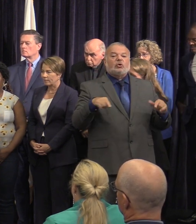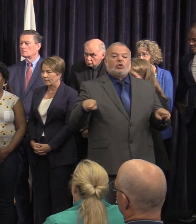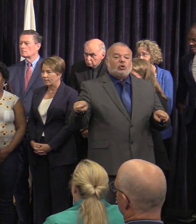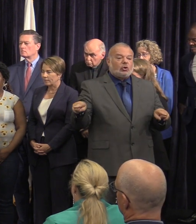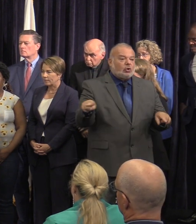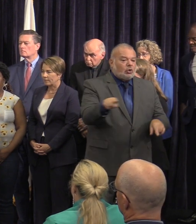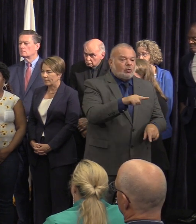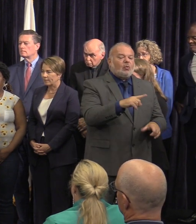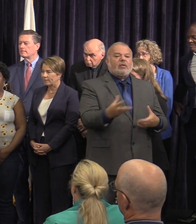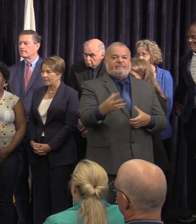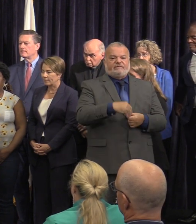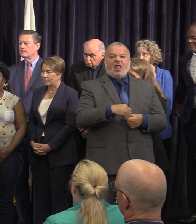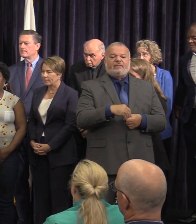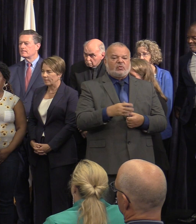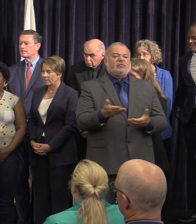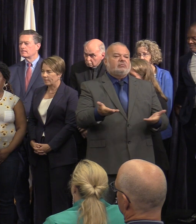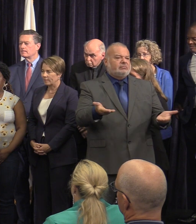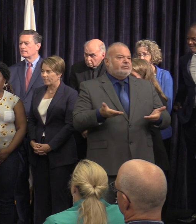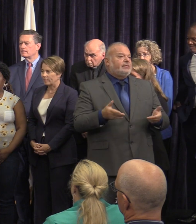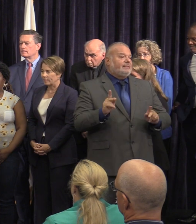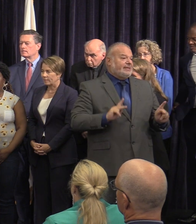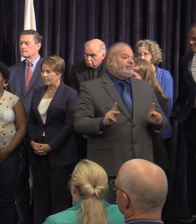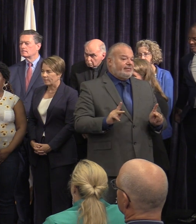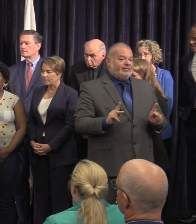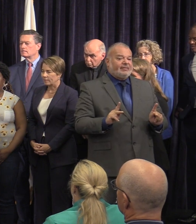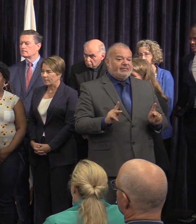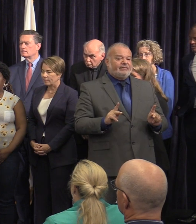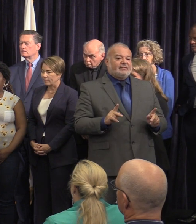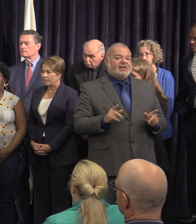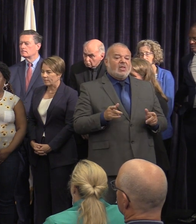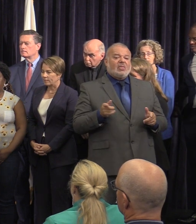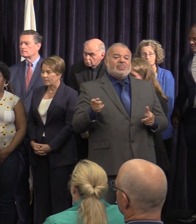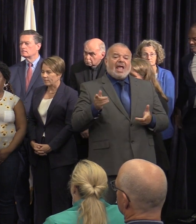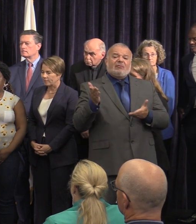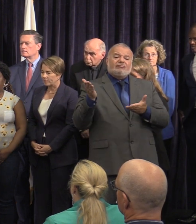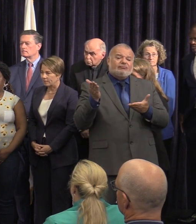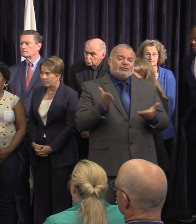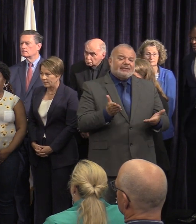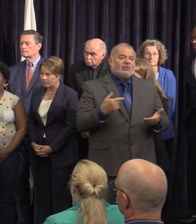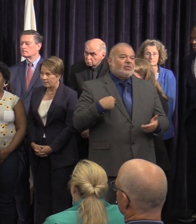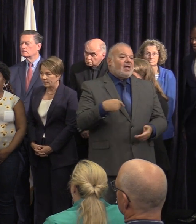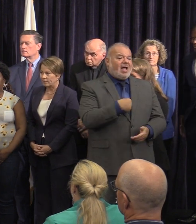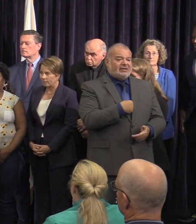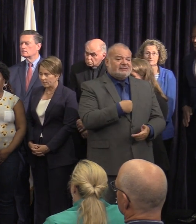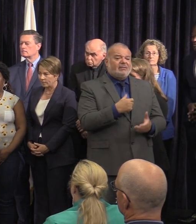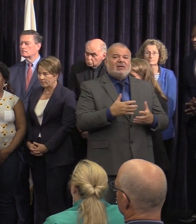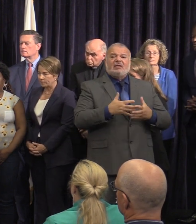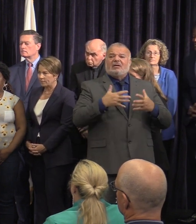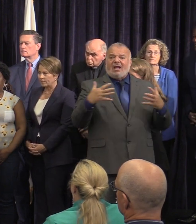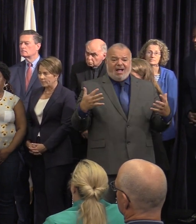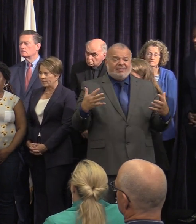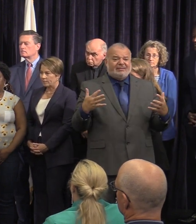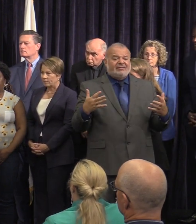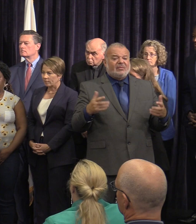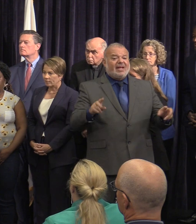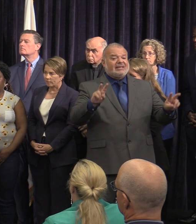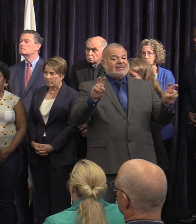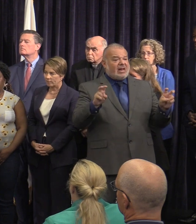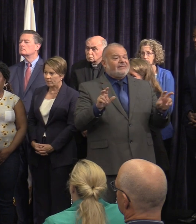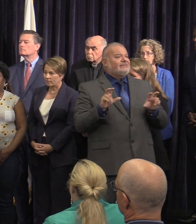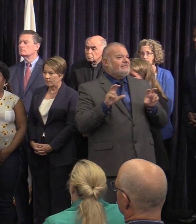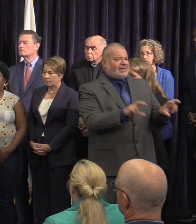welcoming those individuals because they are bringing so much more. That's what we call the right investment. We need to